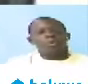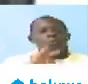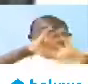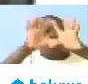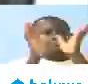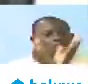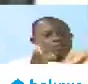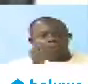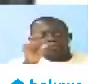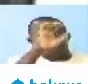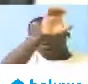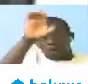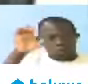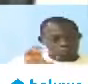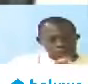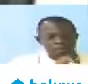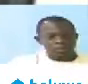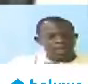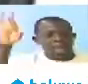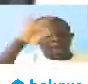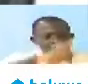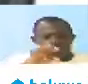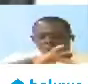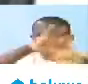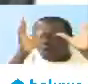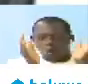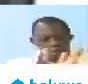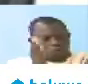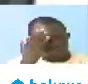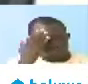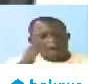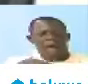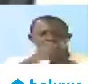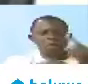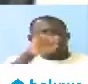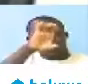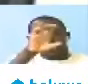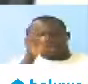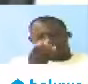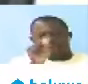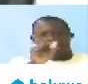All those countries that we went through, they all knew about Charles Taylor.